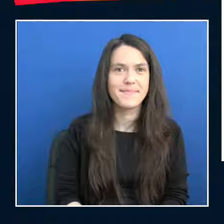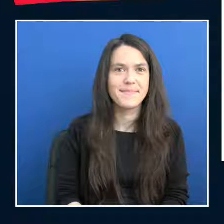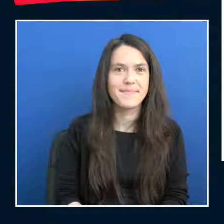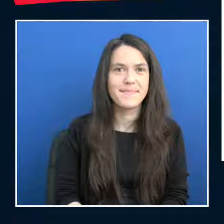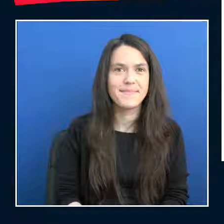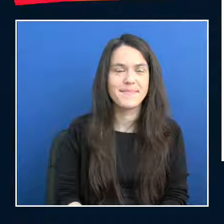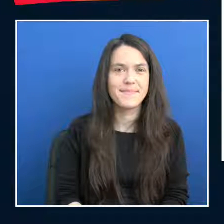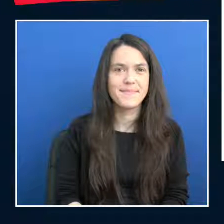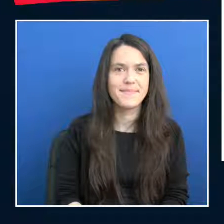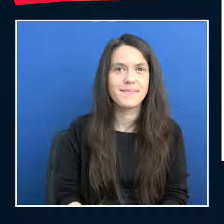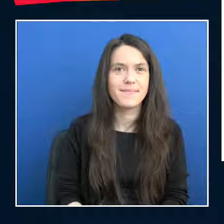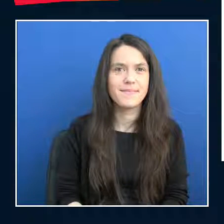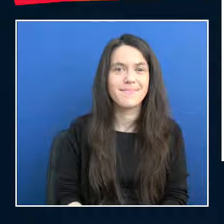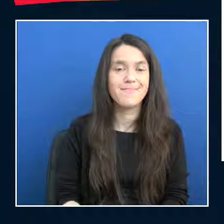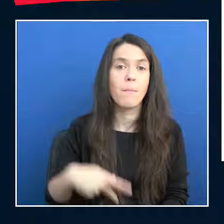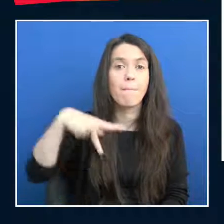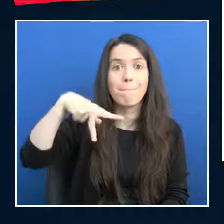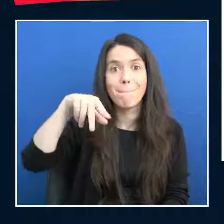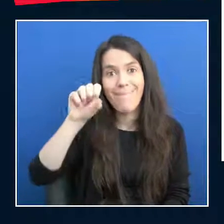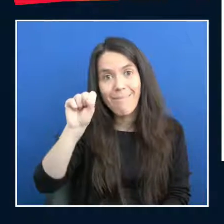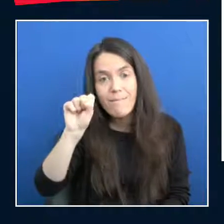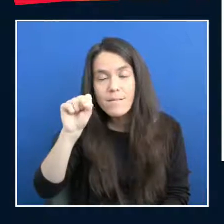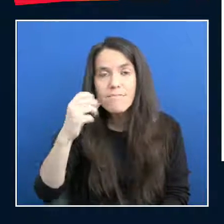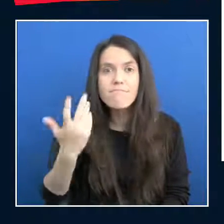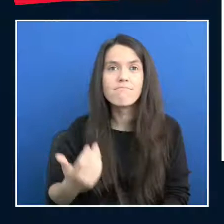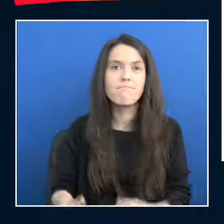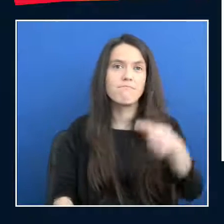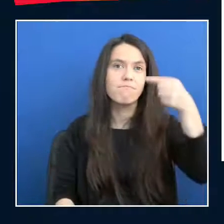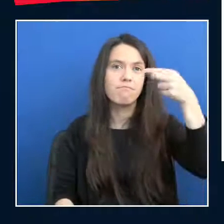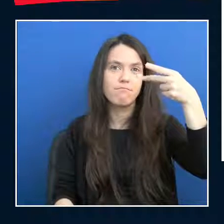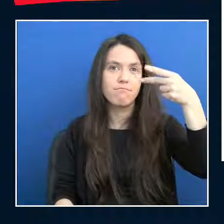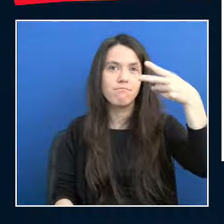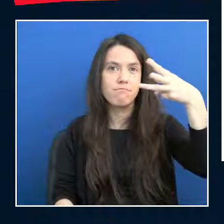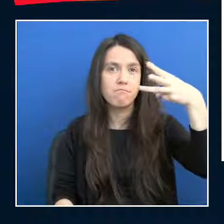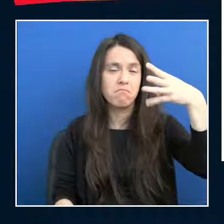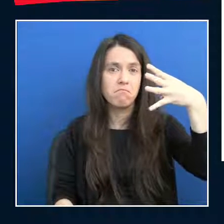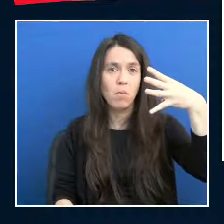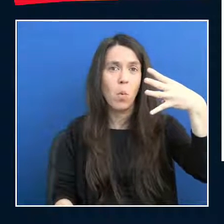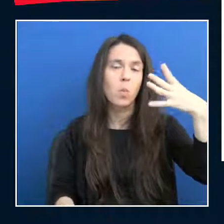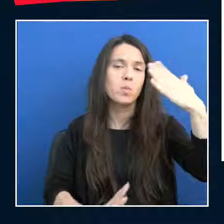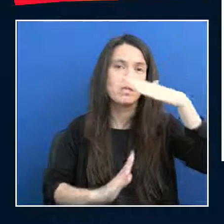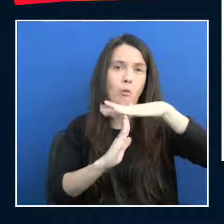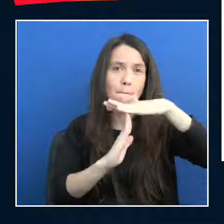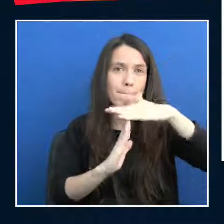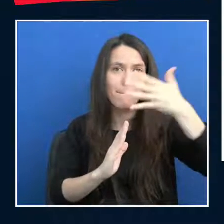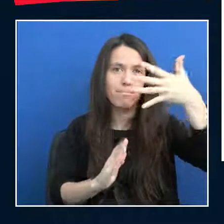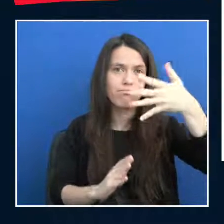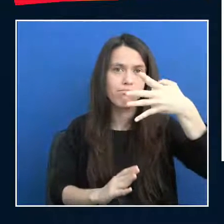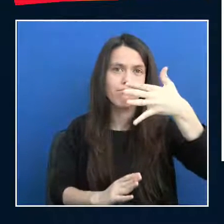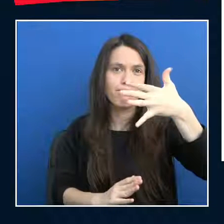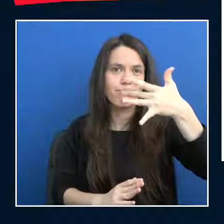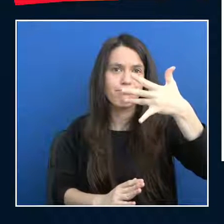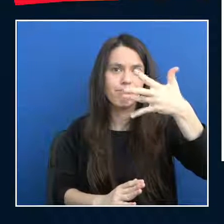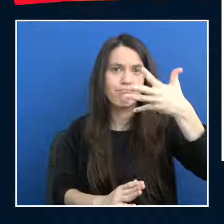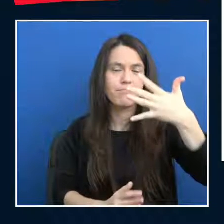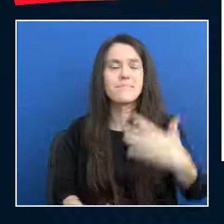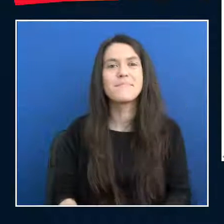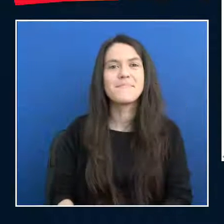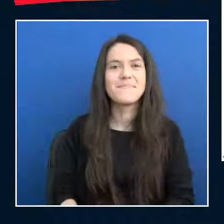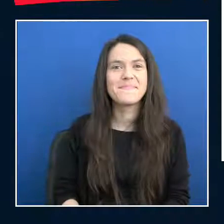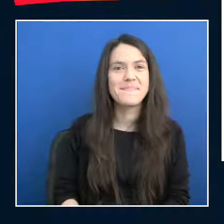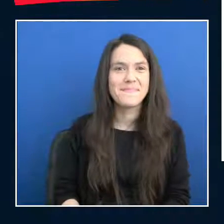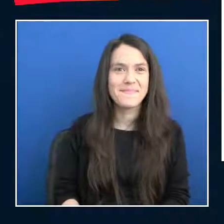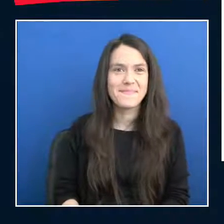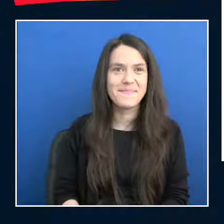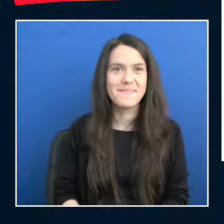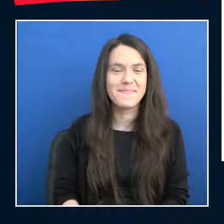application. With Docker Compose PS, I can look through all my containers, and Docker Compose stop will also stop all the containers